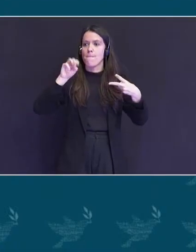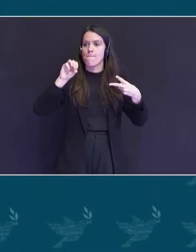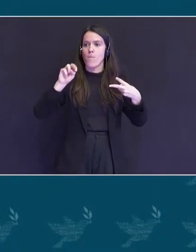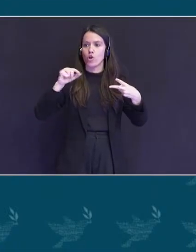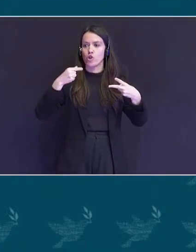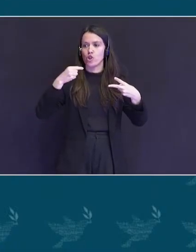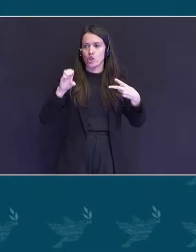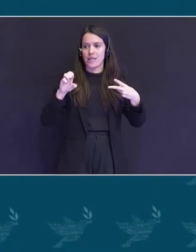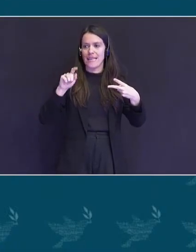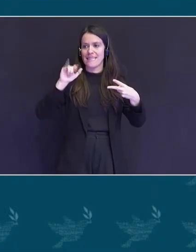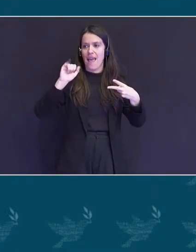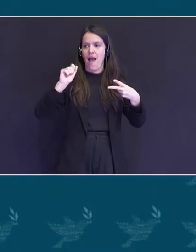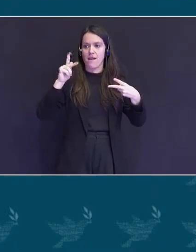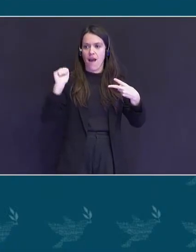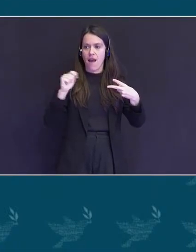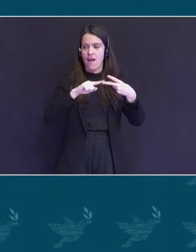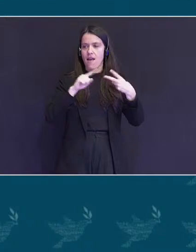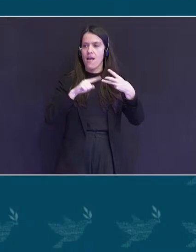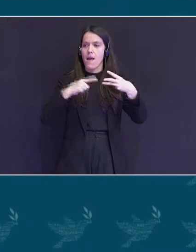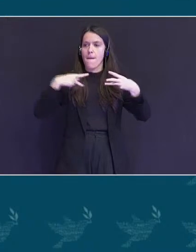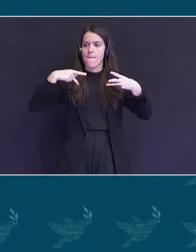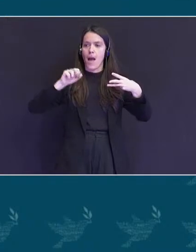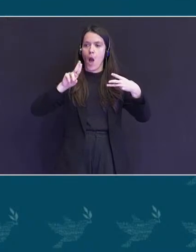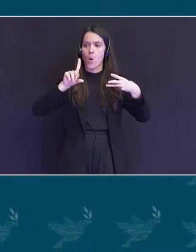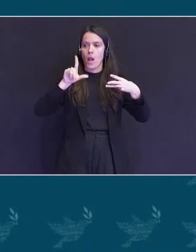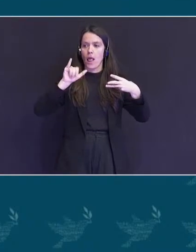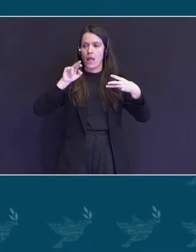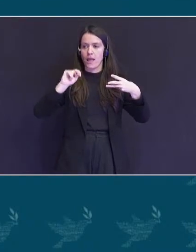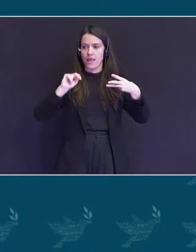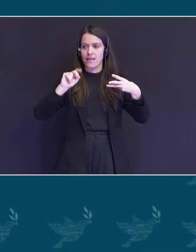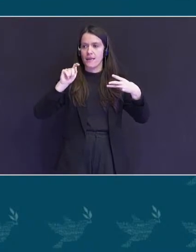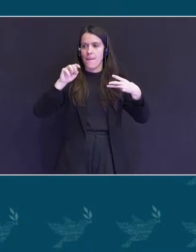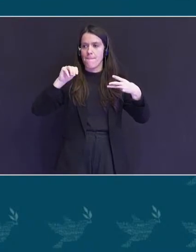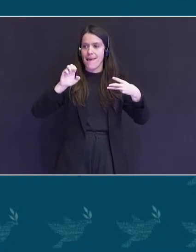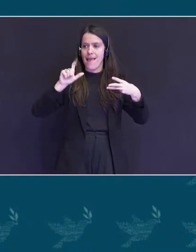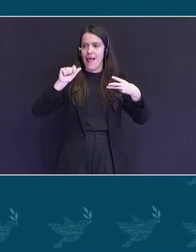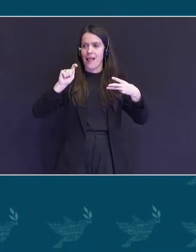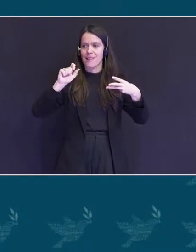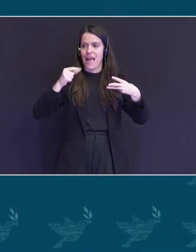Tlaka, Paulin Malataja, Tinti